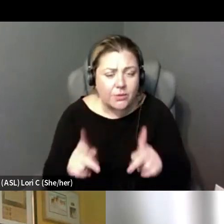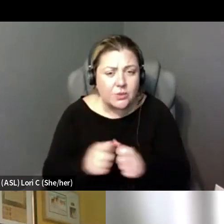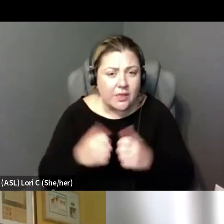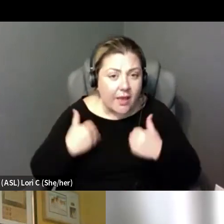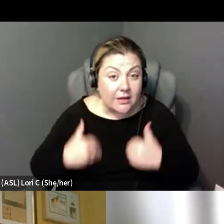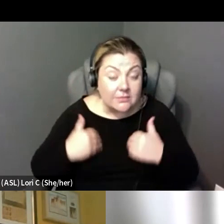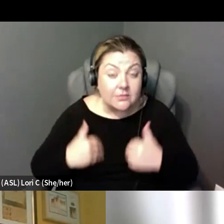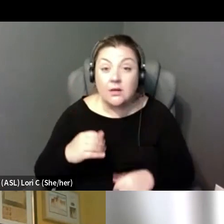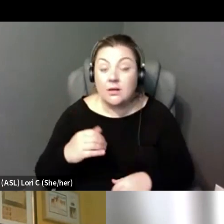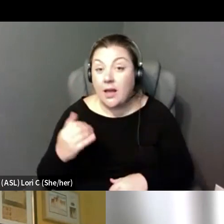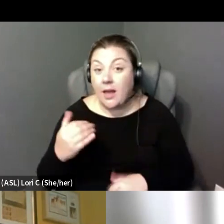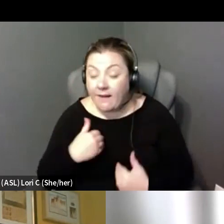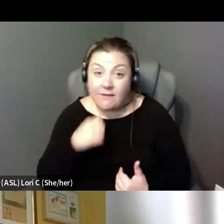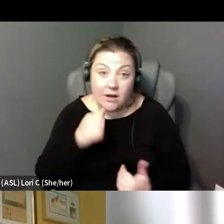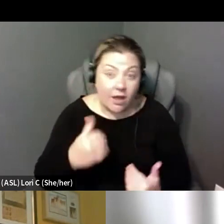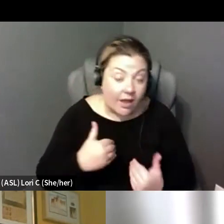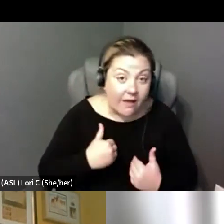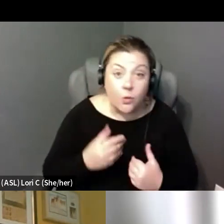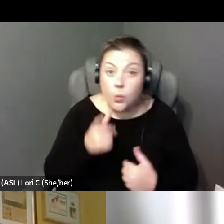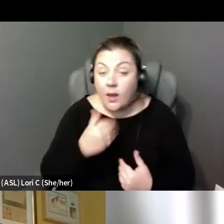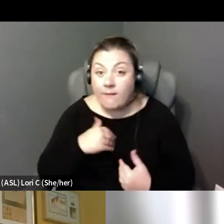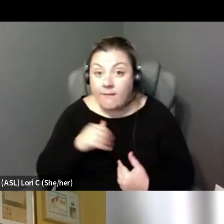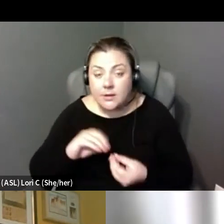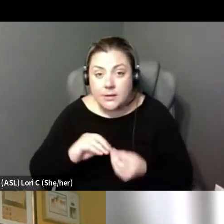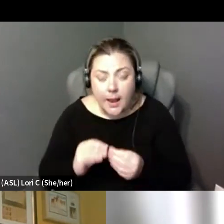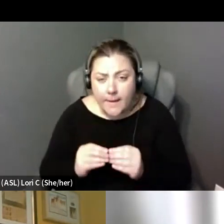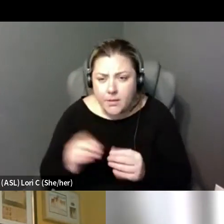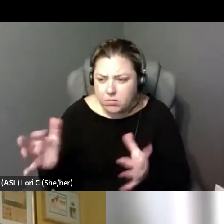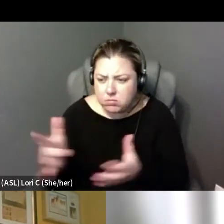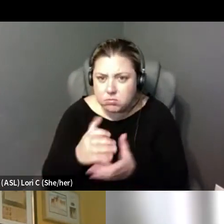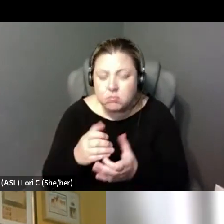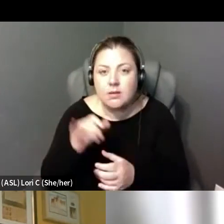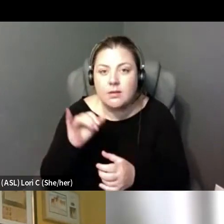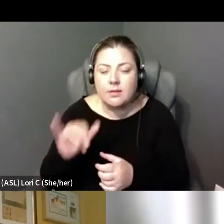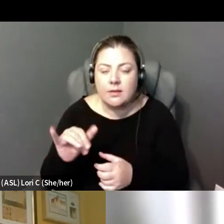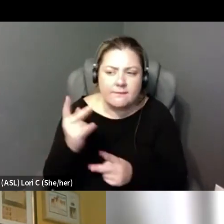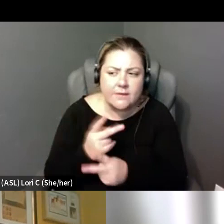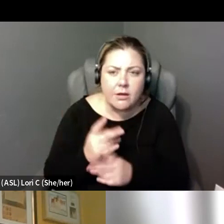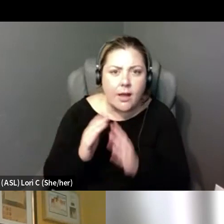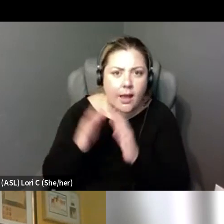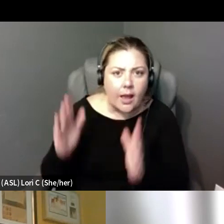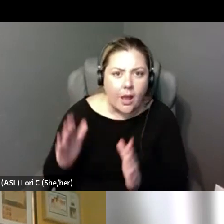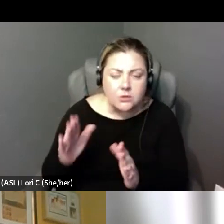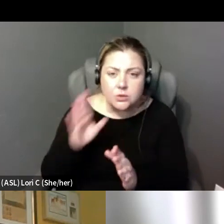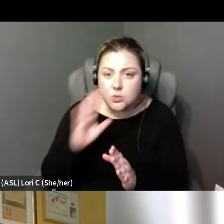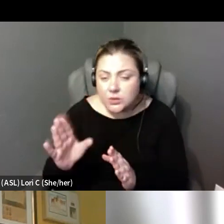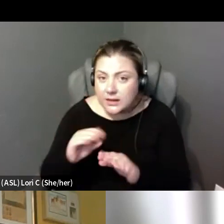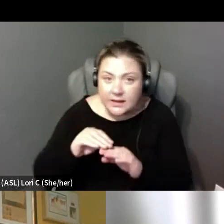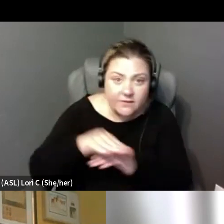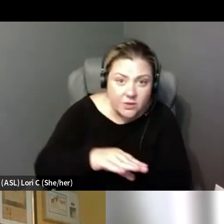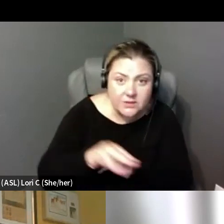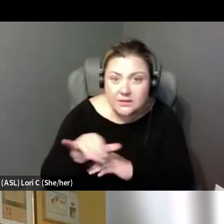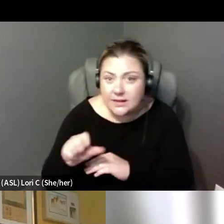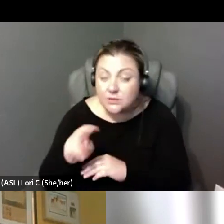there's definitely been questions raised by the community work group around how housing impacts asthma rates, especially